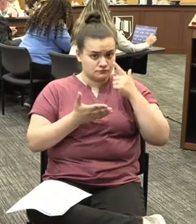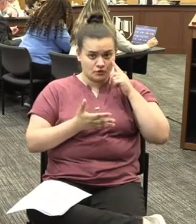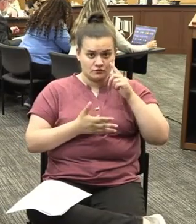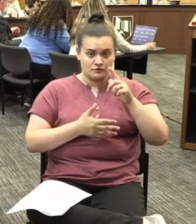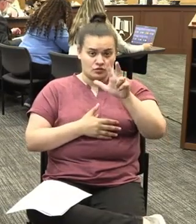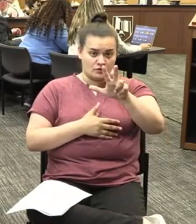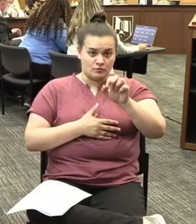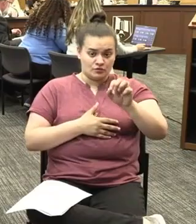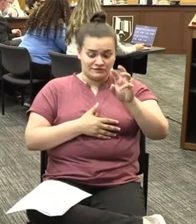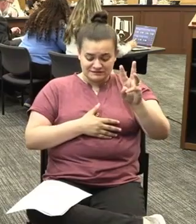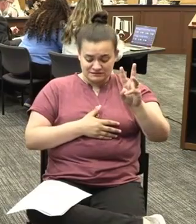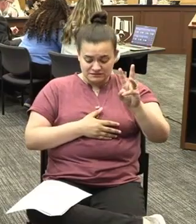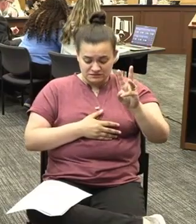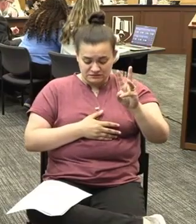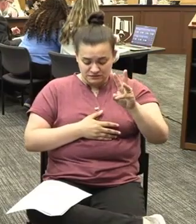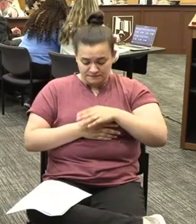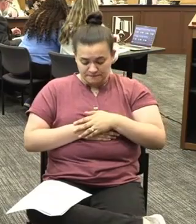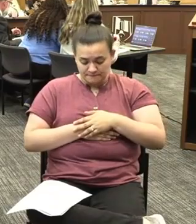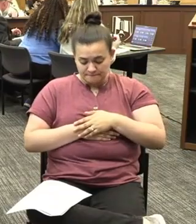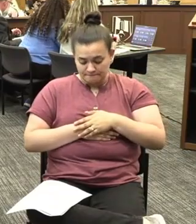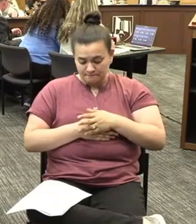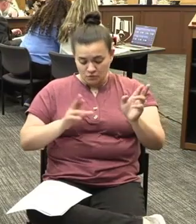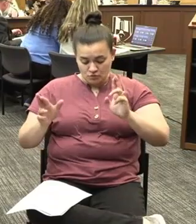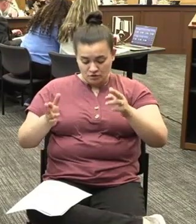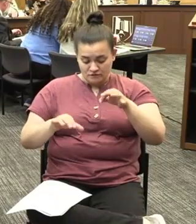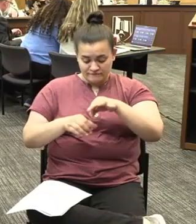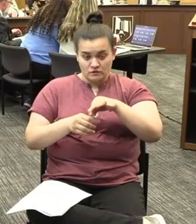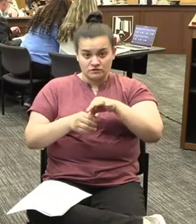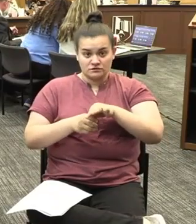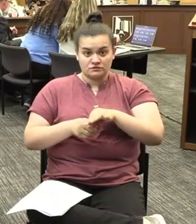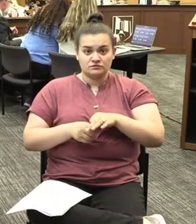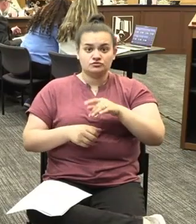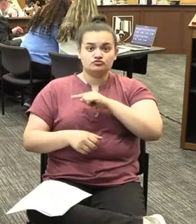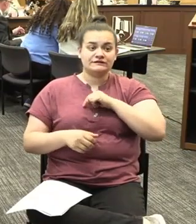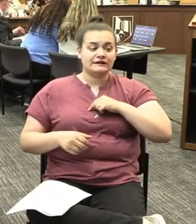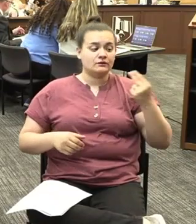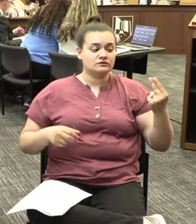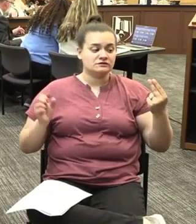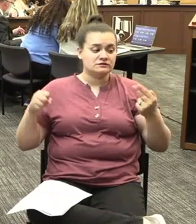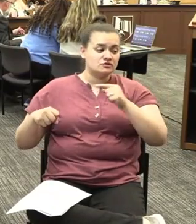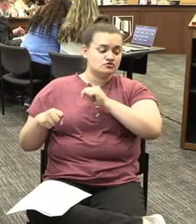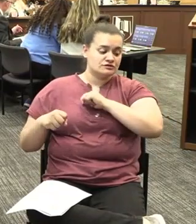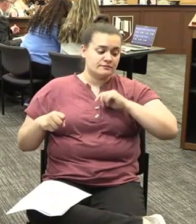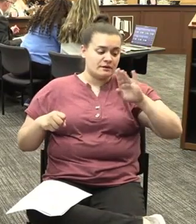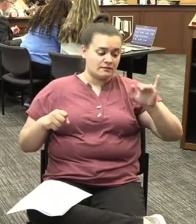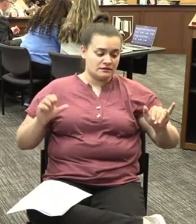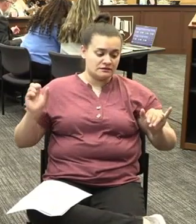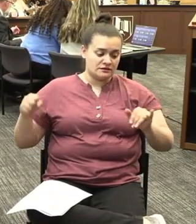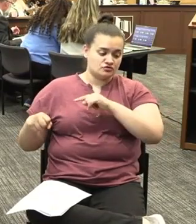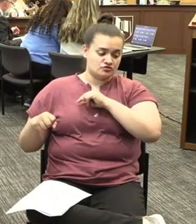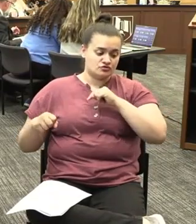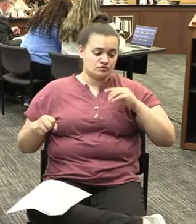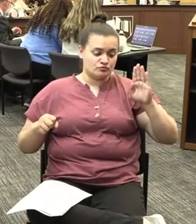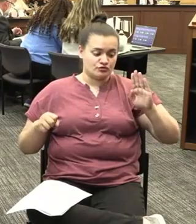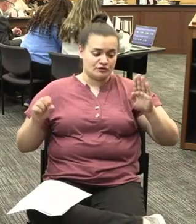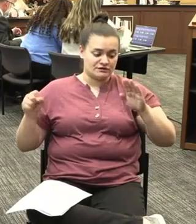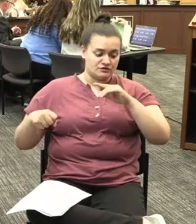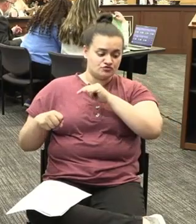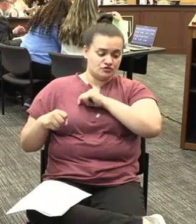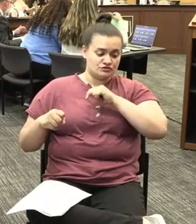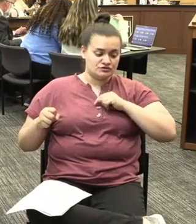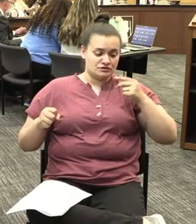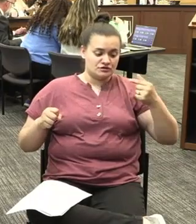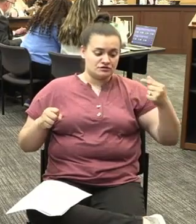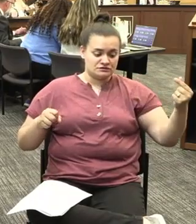3.6? We're ready to vote, please? Trustee Harris. Yes. Trustee Bottomley. Yes. Trustee Broderick. Yes.